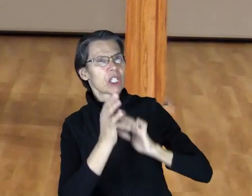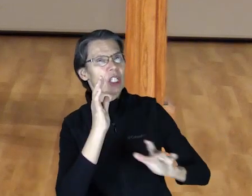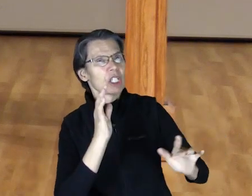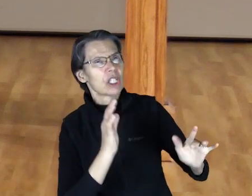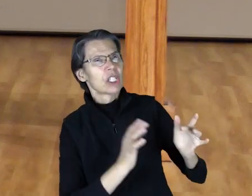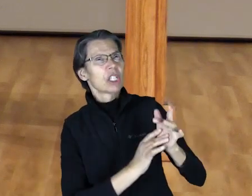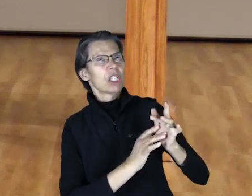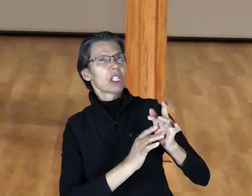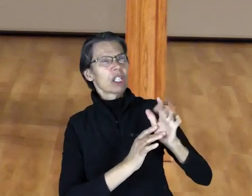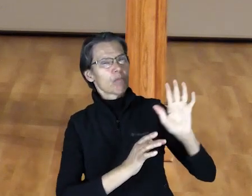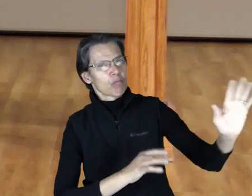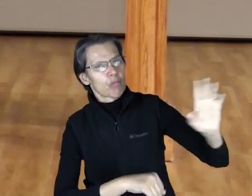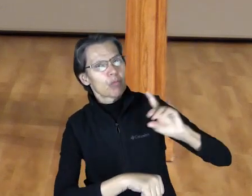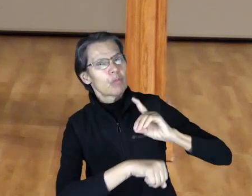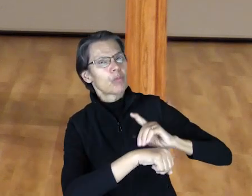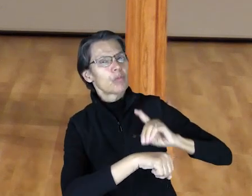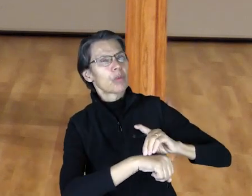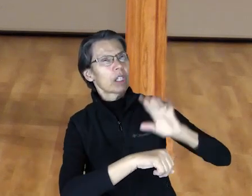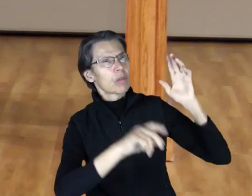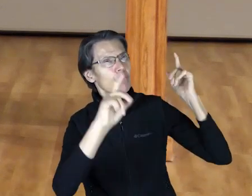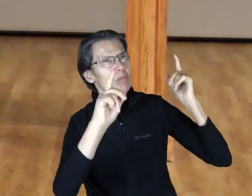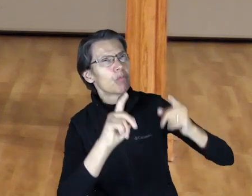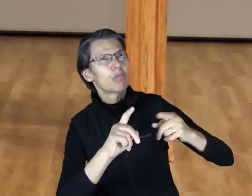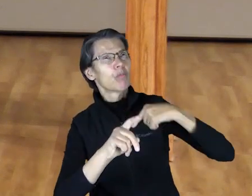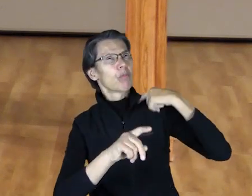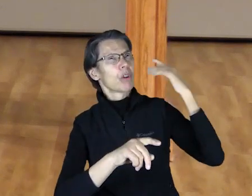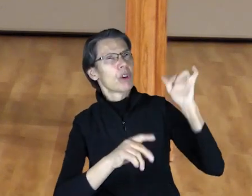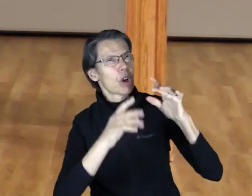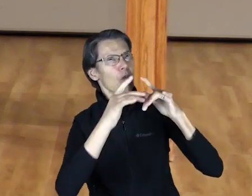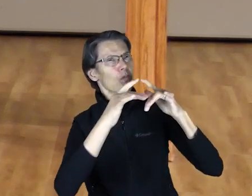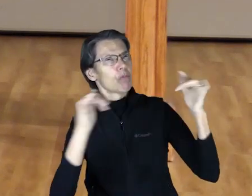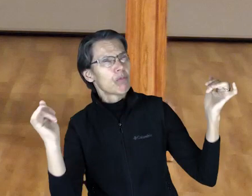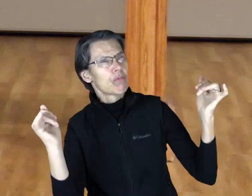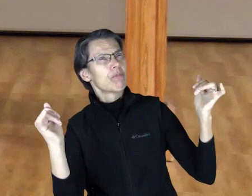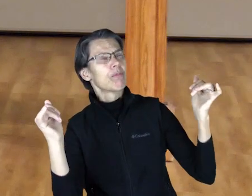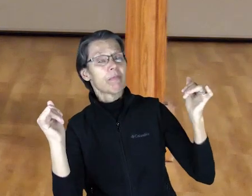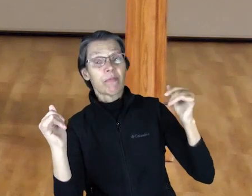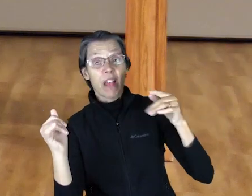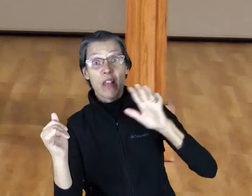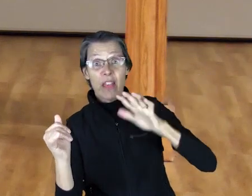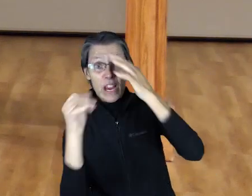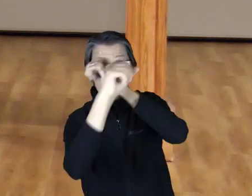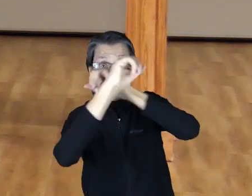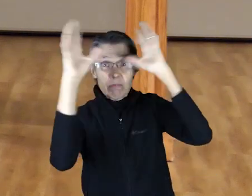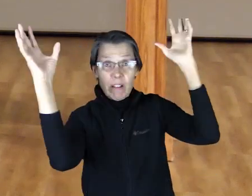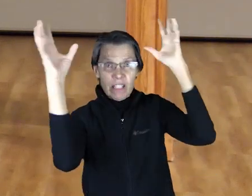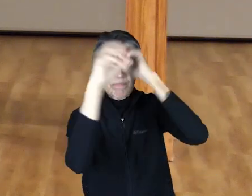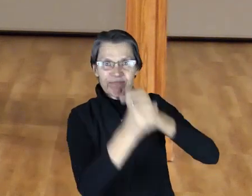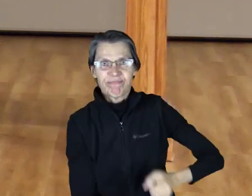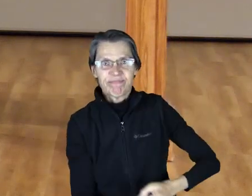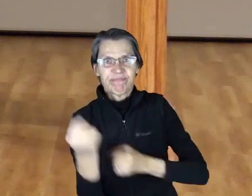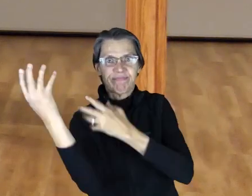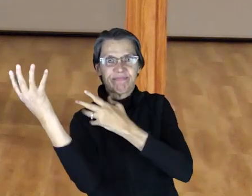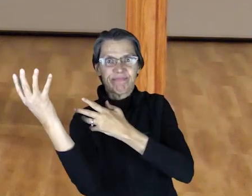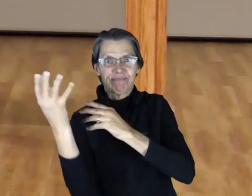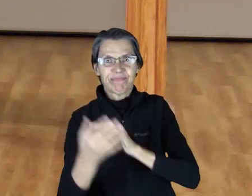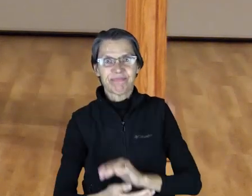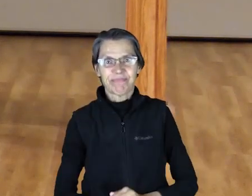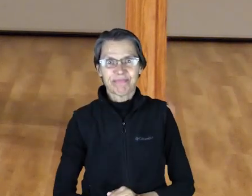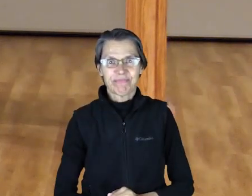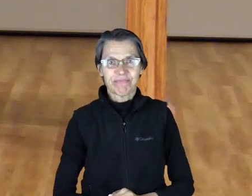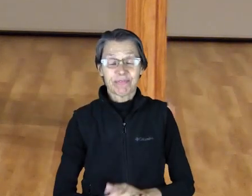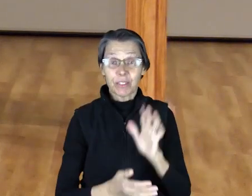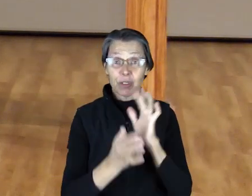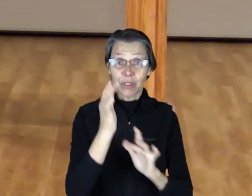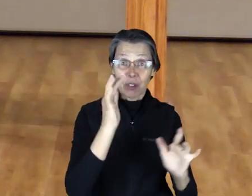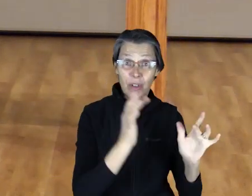When Jesus says, who do people say that I am? And they say, well, some say Moses and some say Elijah and some say John the Baptist come back to life. And Jesus says, but who do